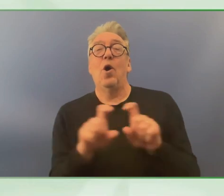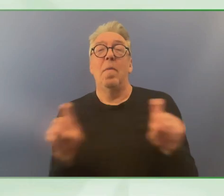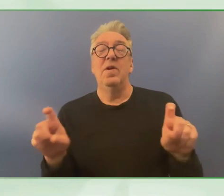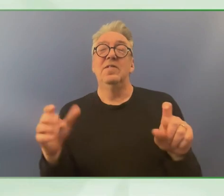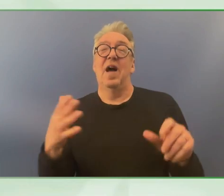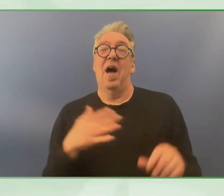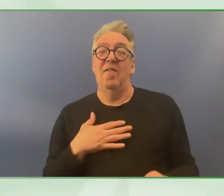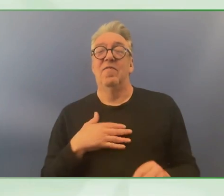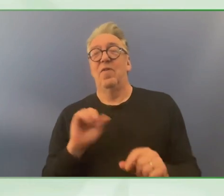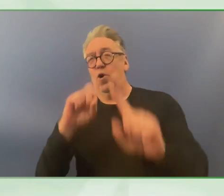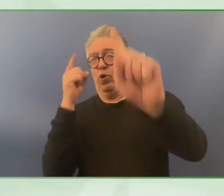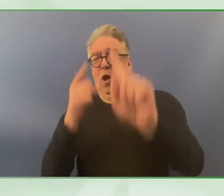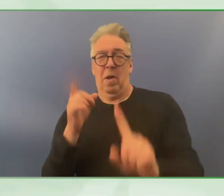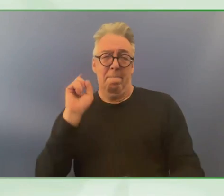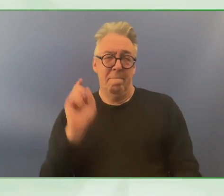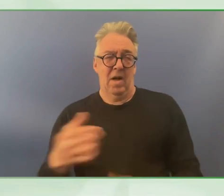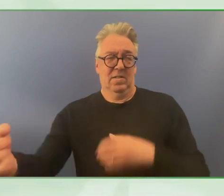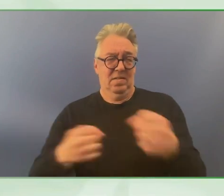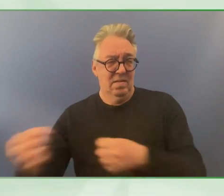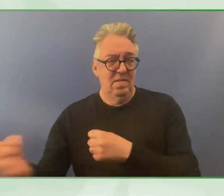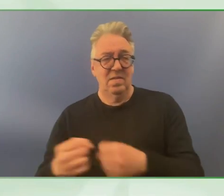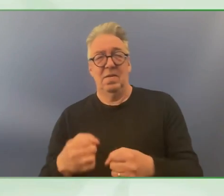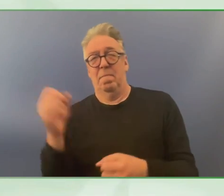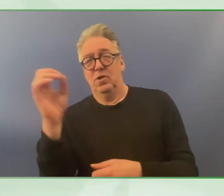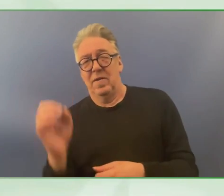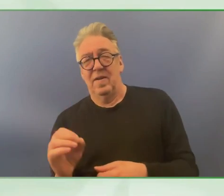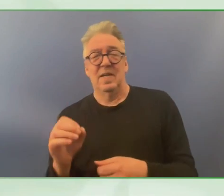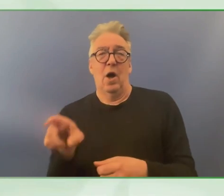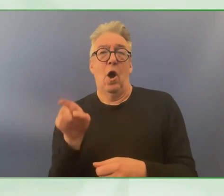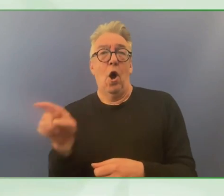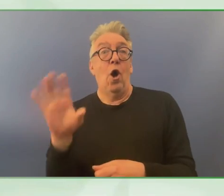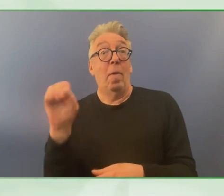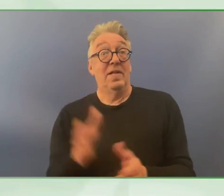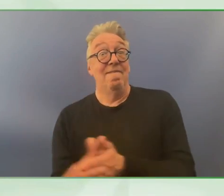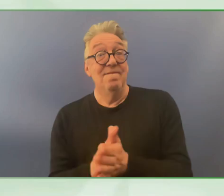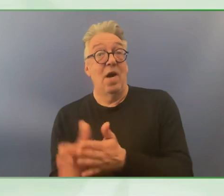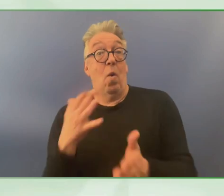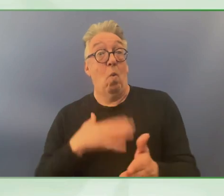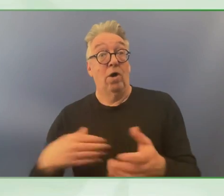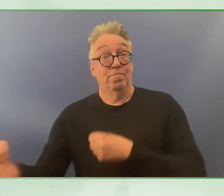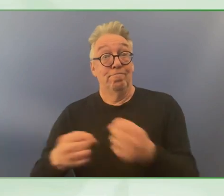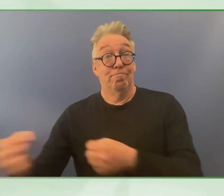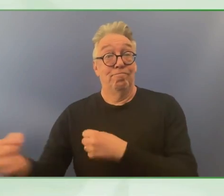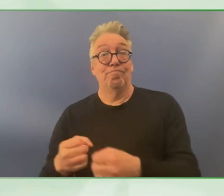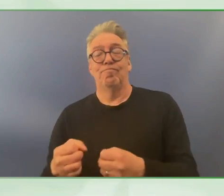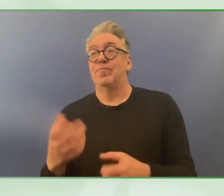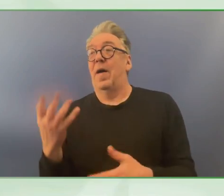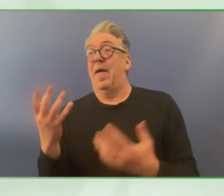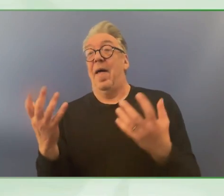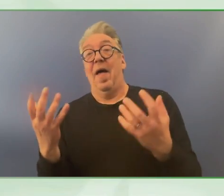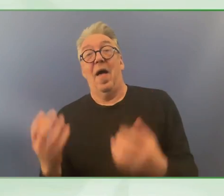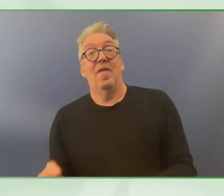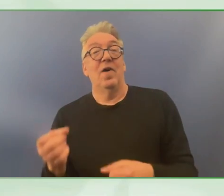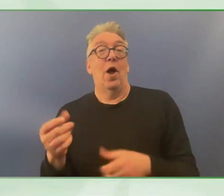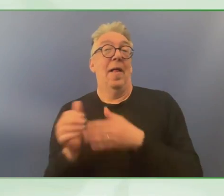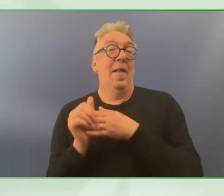those organizations to be able to hire more inclusively. So they have employee resource groups, you have leaders that are